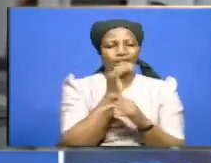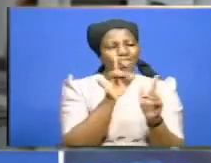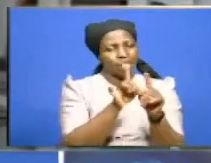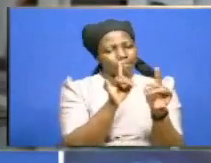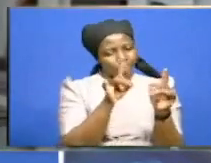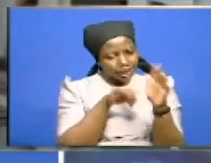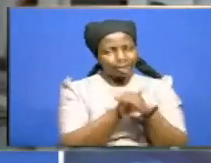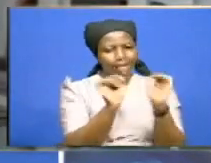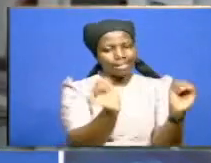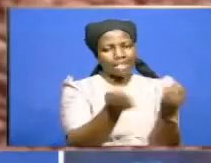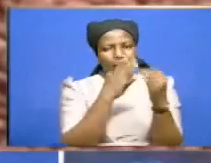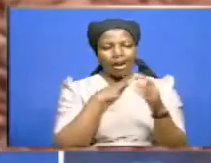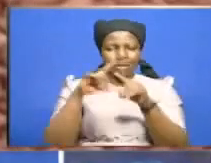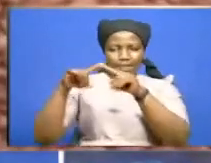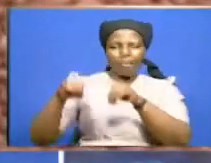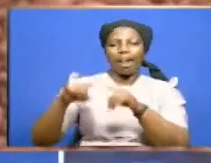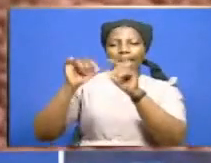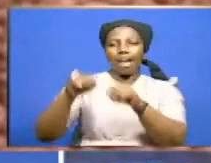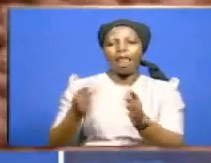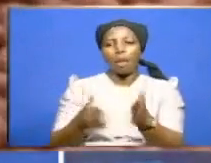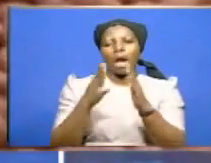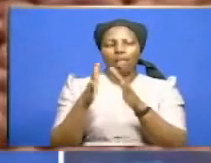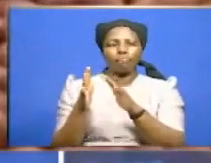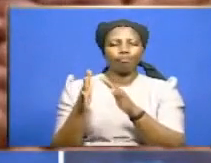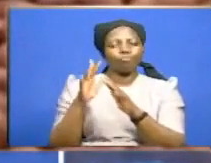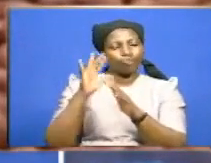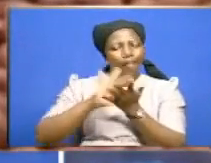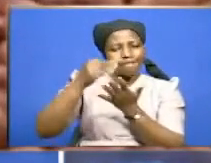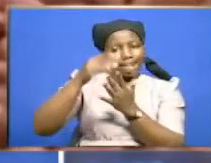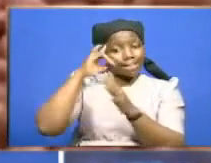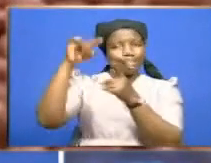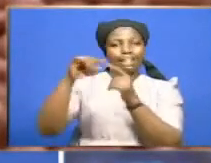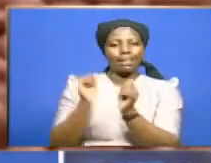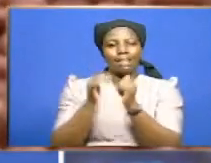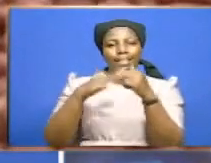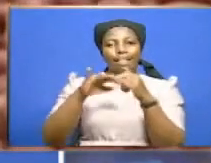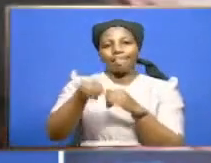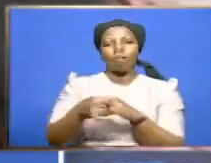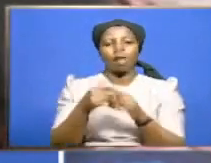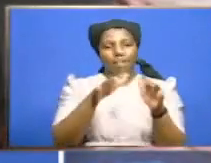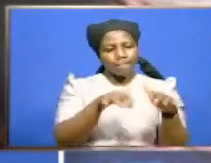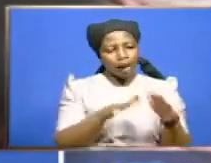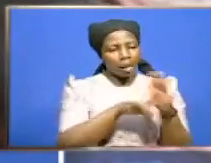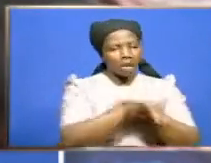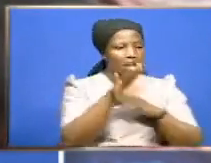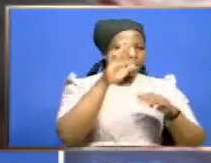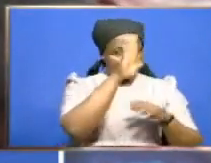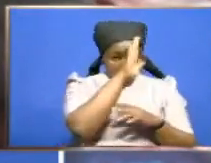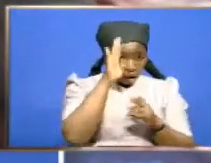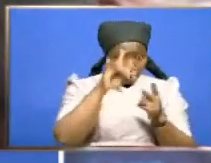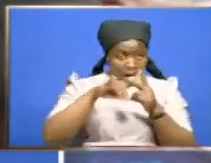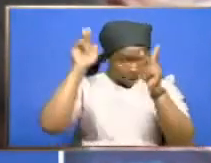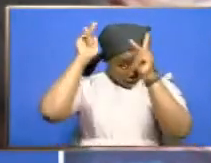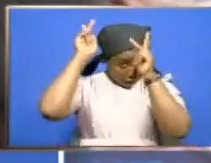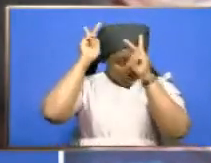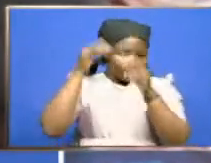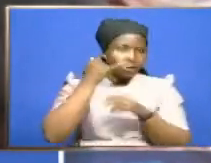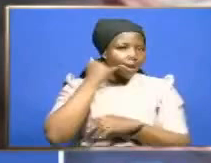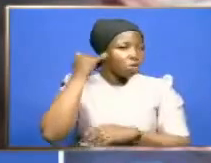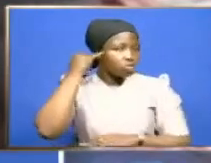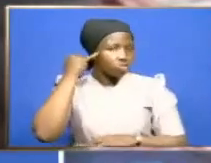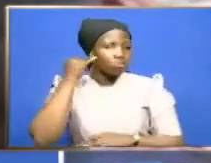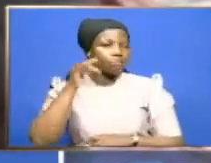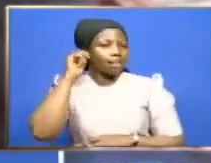and dependable manner. The funds will target 19,000 farmers in Bungoma, Kakamega, Nakuru, Nandi and Trans